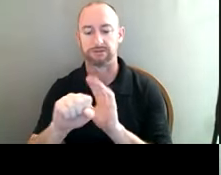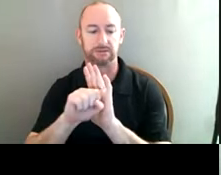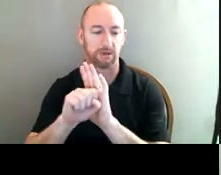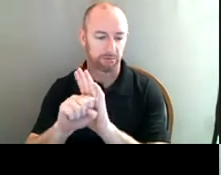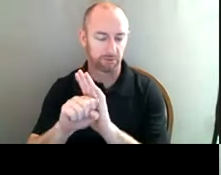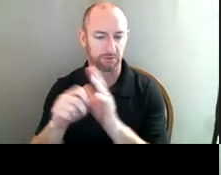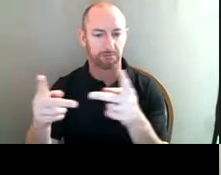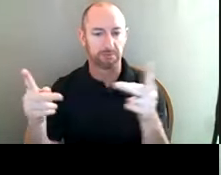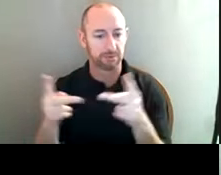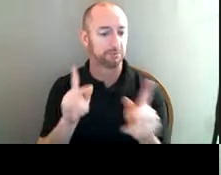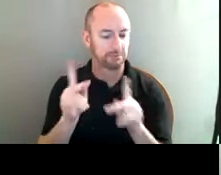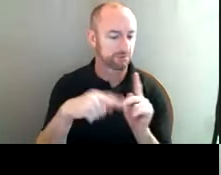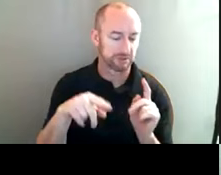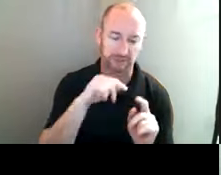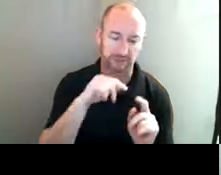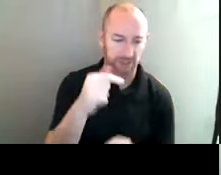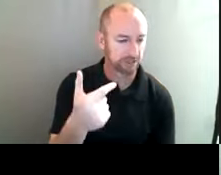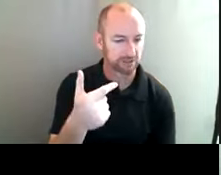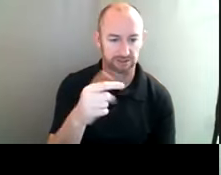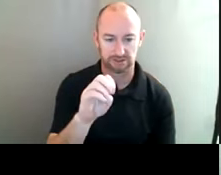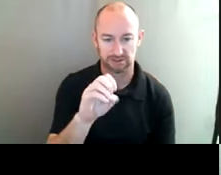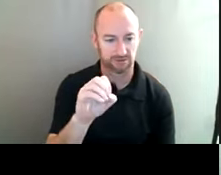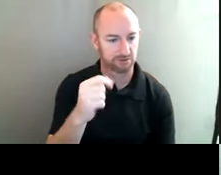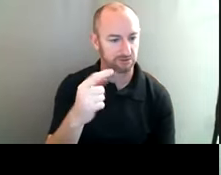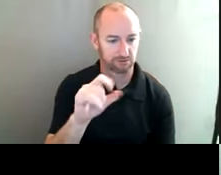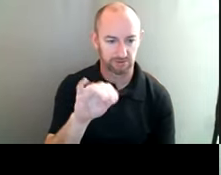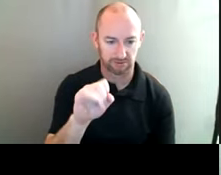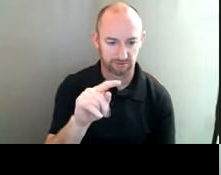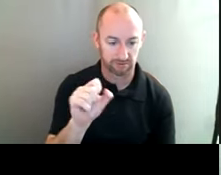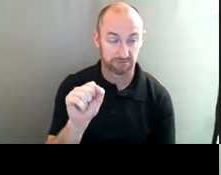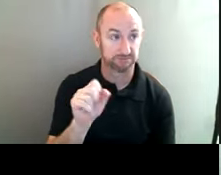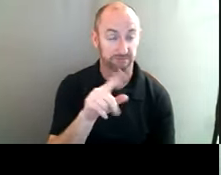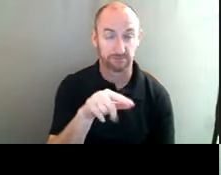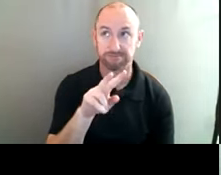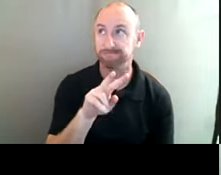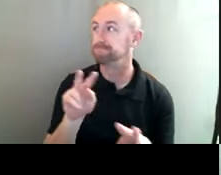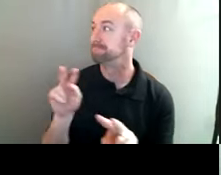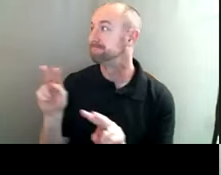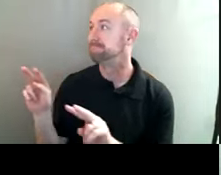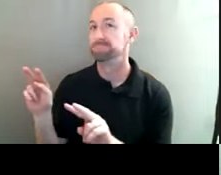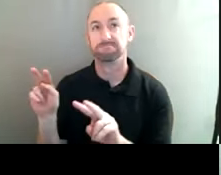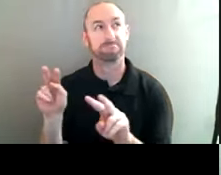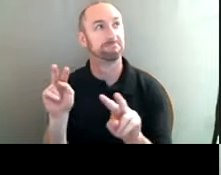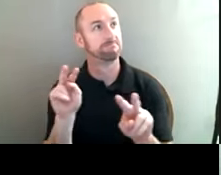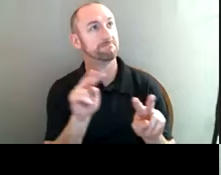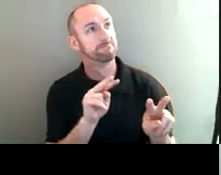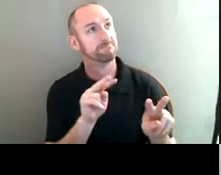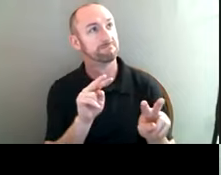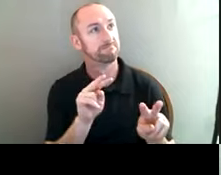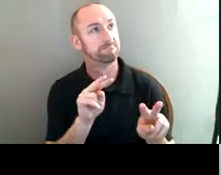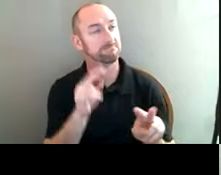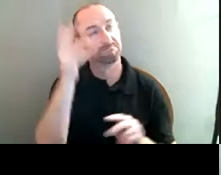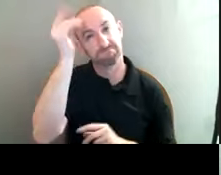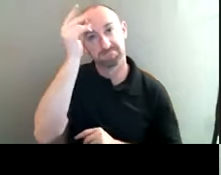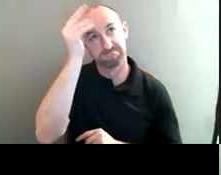who are not geologists, and they've looked around and they've sort of taken a few seconds to take in